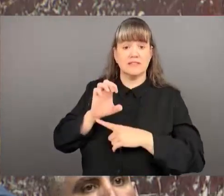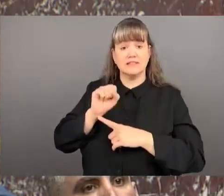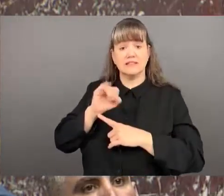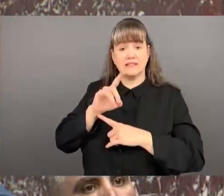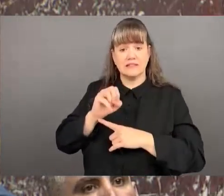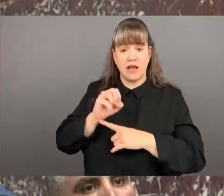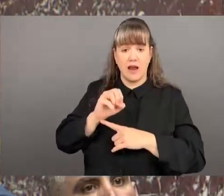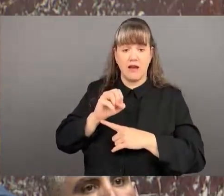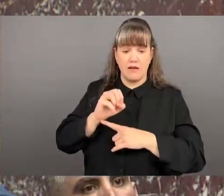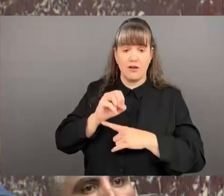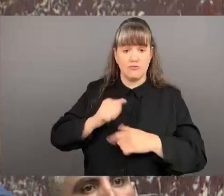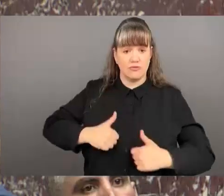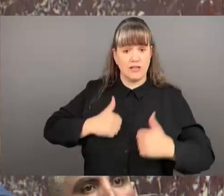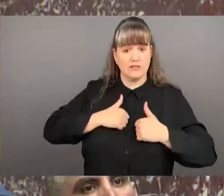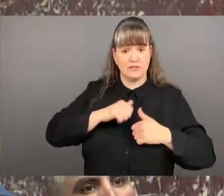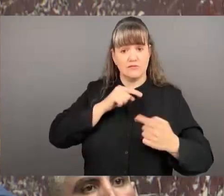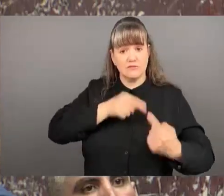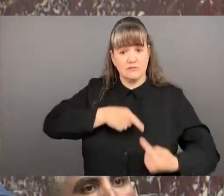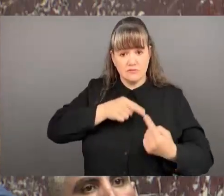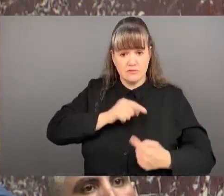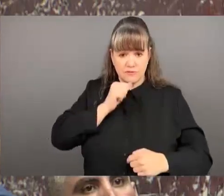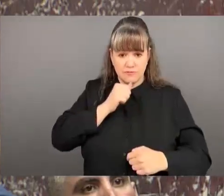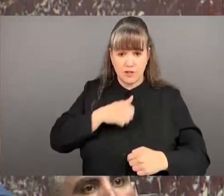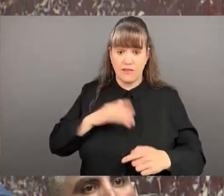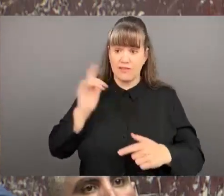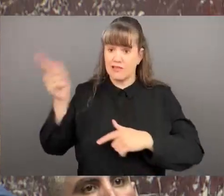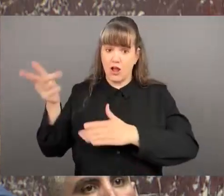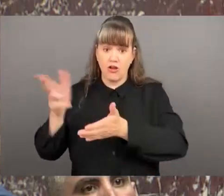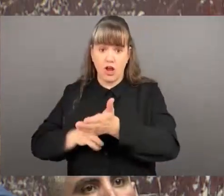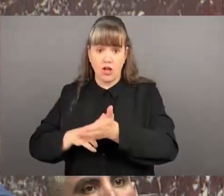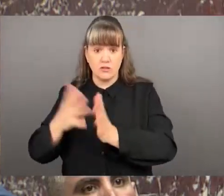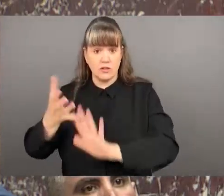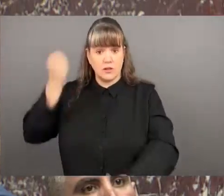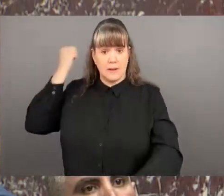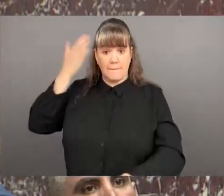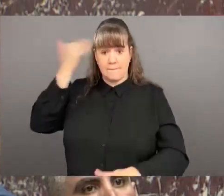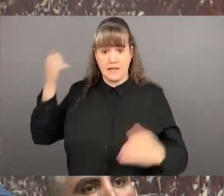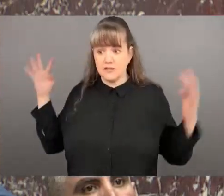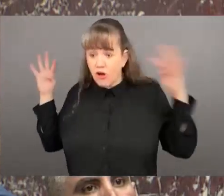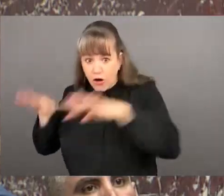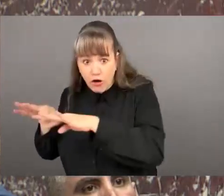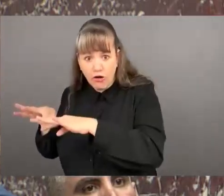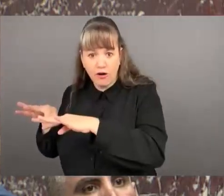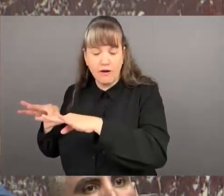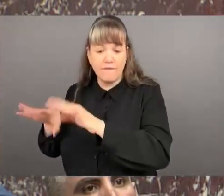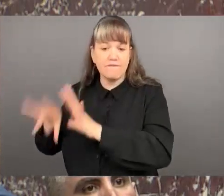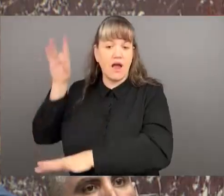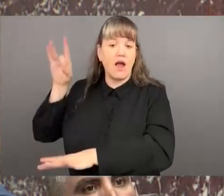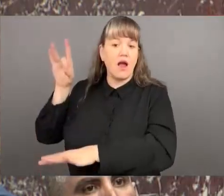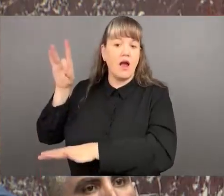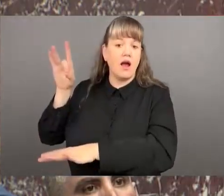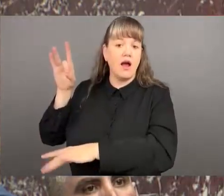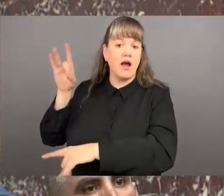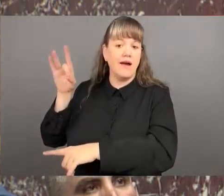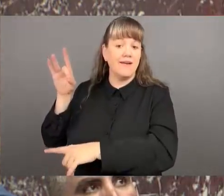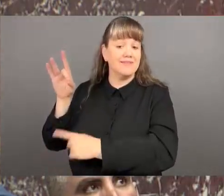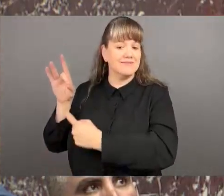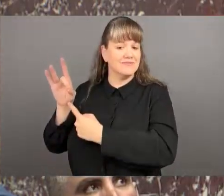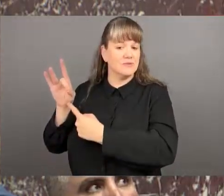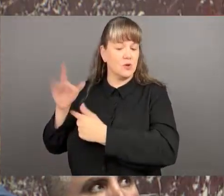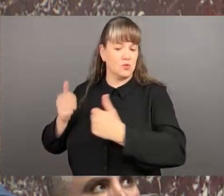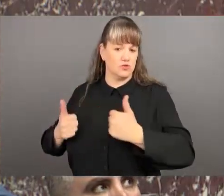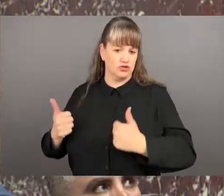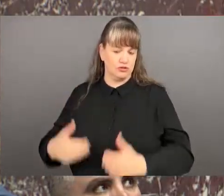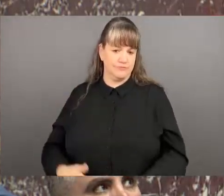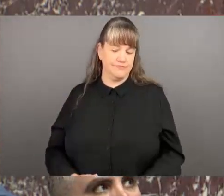and then pull the contract because the heat got too much? So which one is it? He says it's a